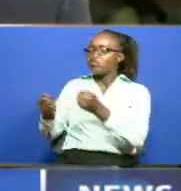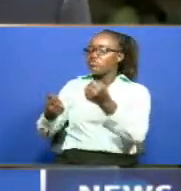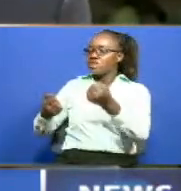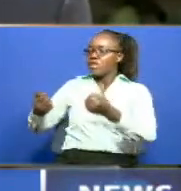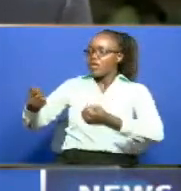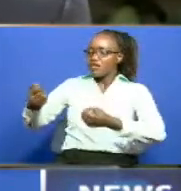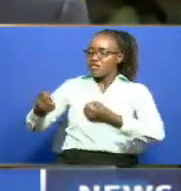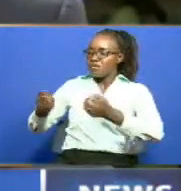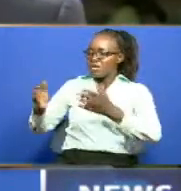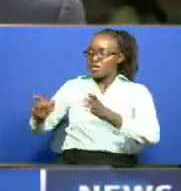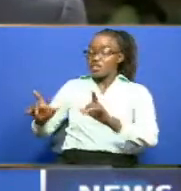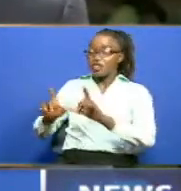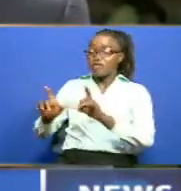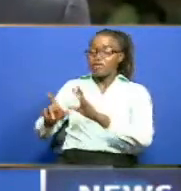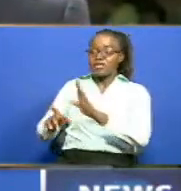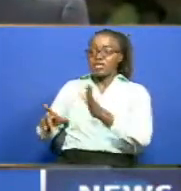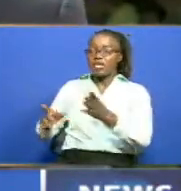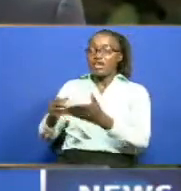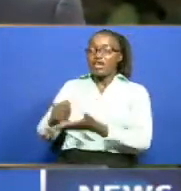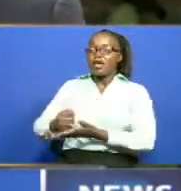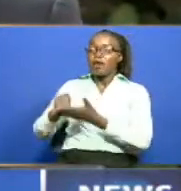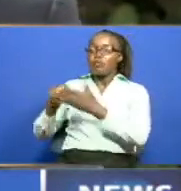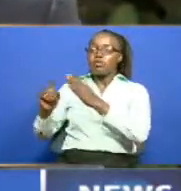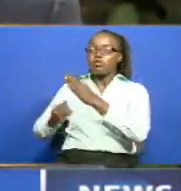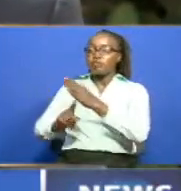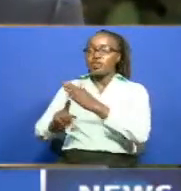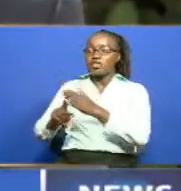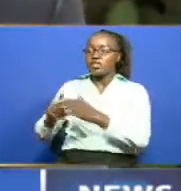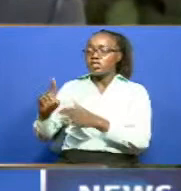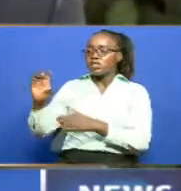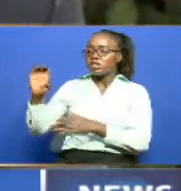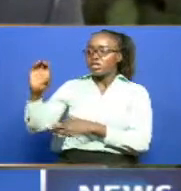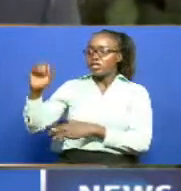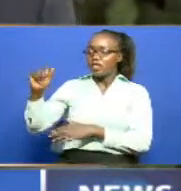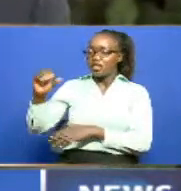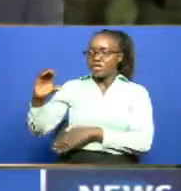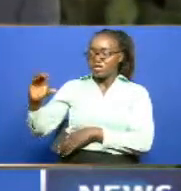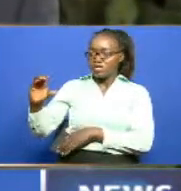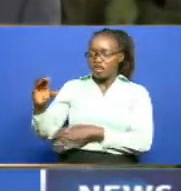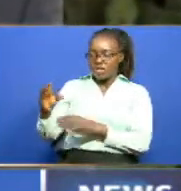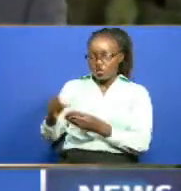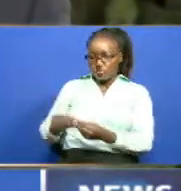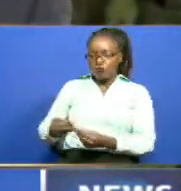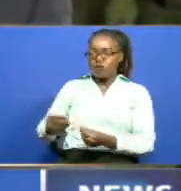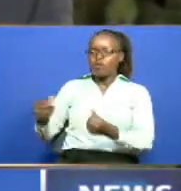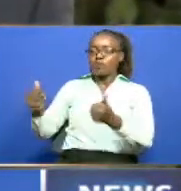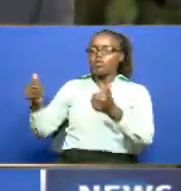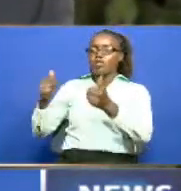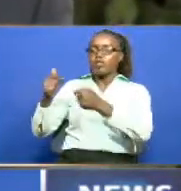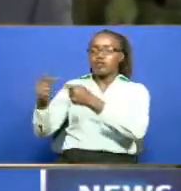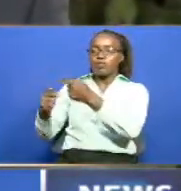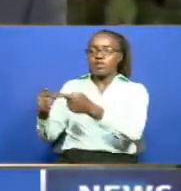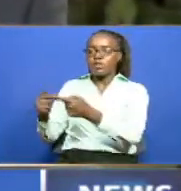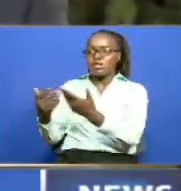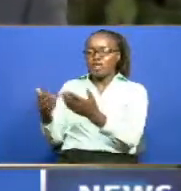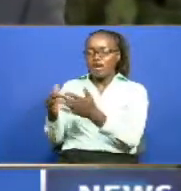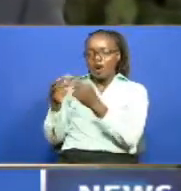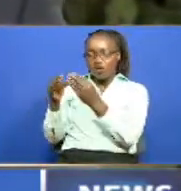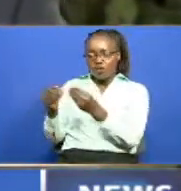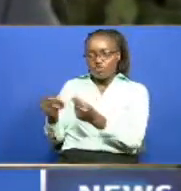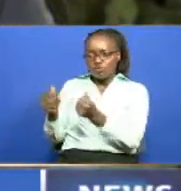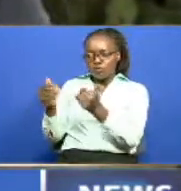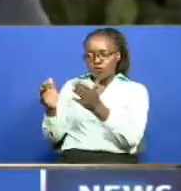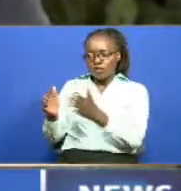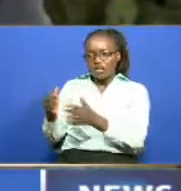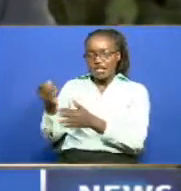along? But again, with the help of the Ministry of EAC and Industry, we've been able to smoothen that process. So now it's a little bit smoother. People understand